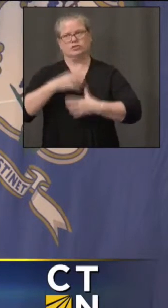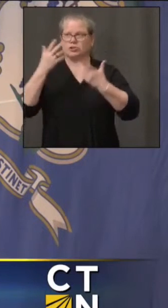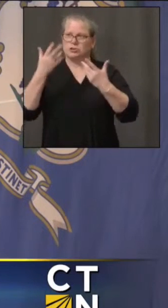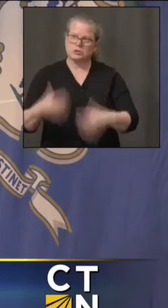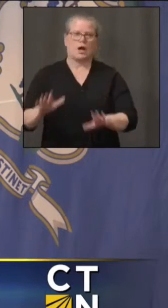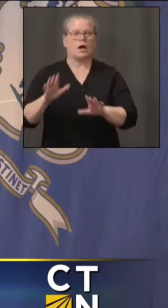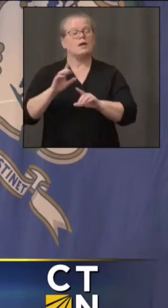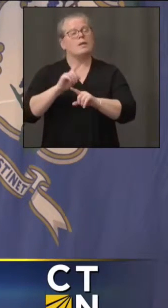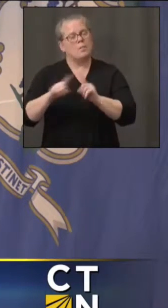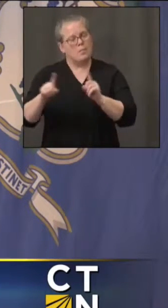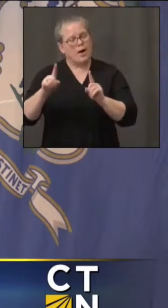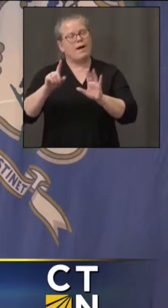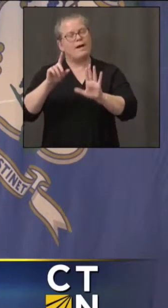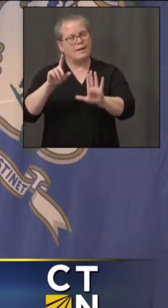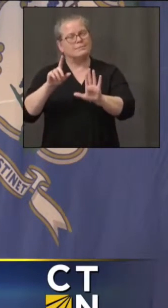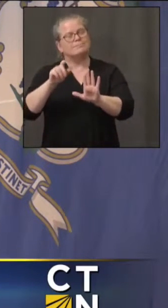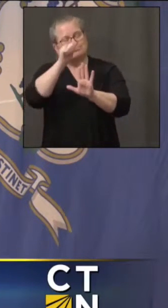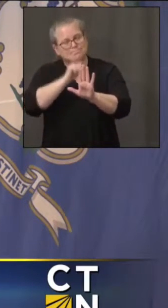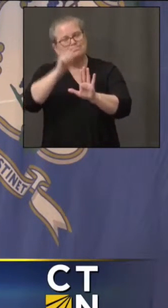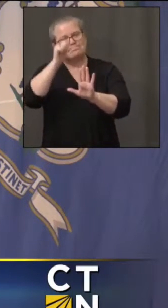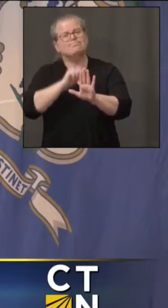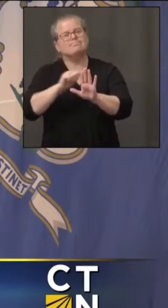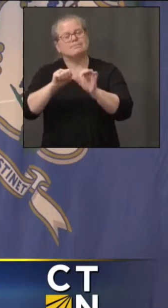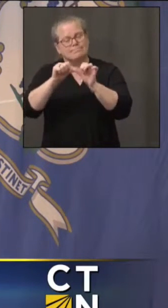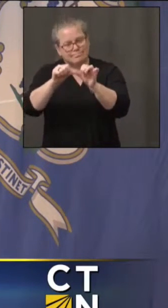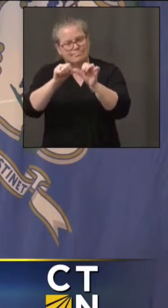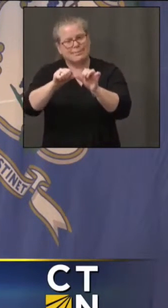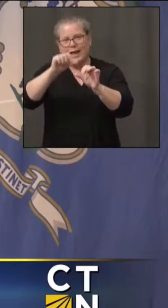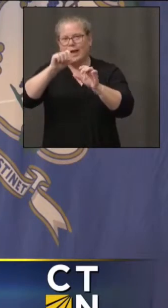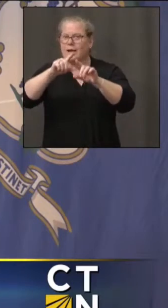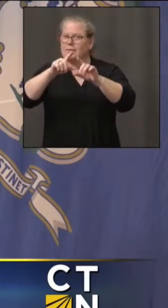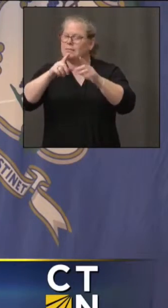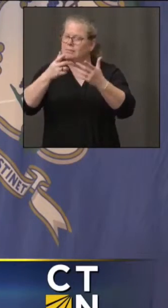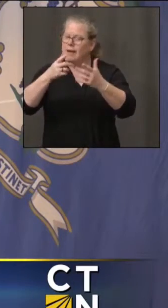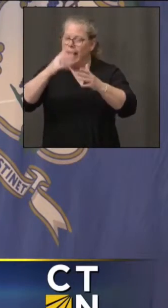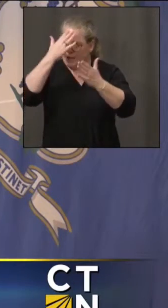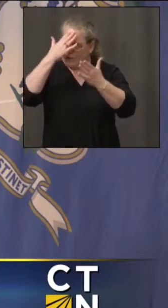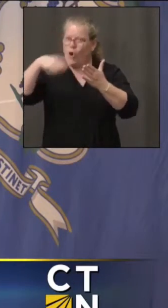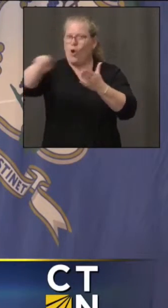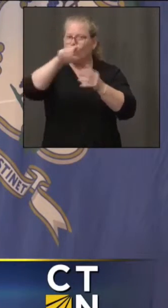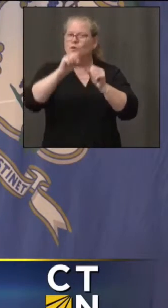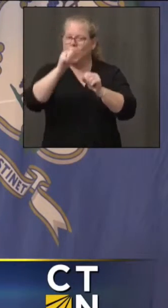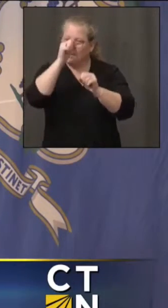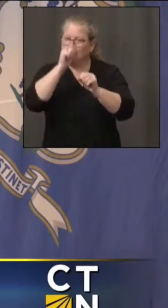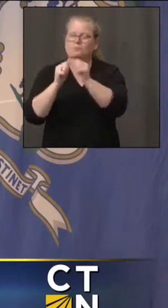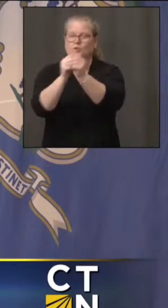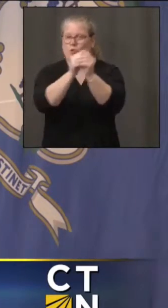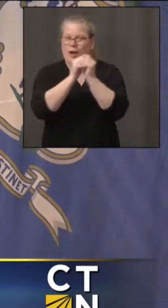of Connecticut to help us get through this, so I know we're going to be able to do it together. Thanks, everybody.